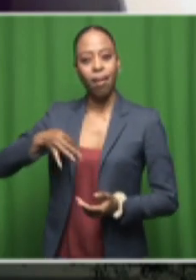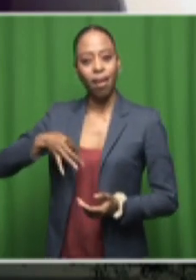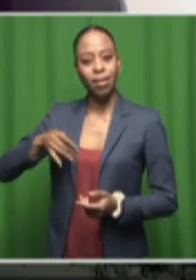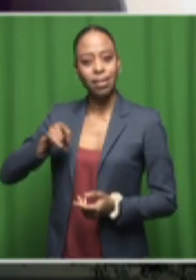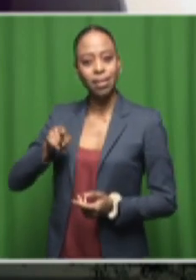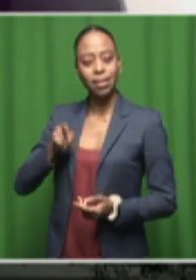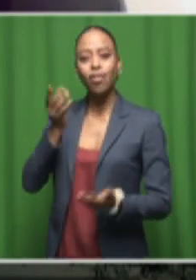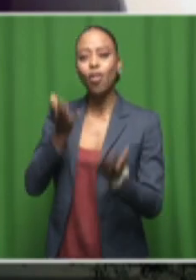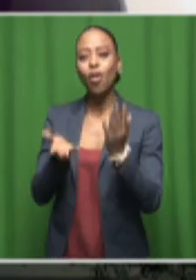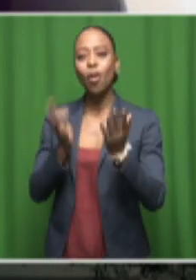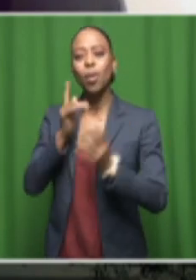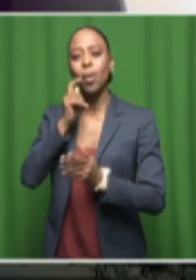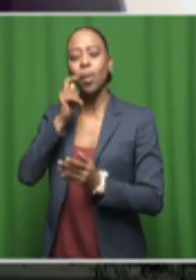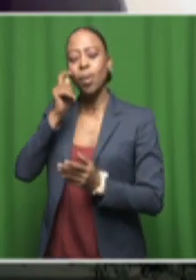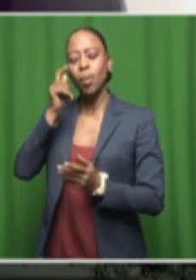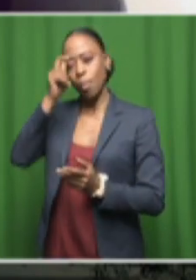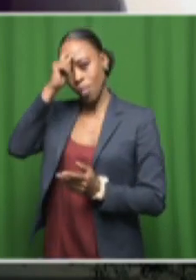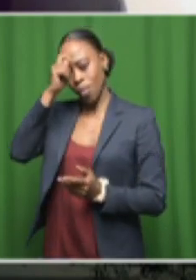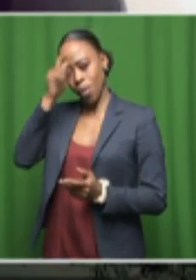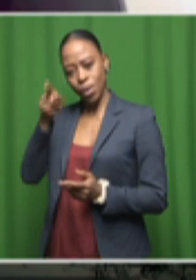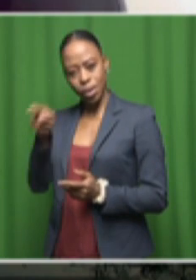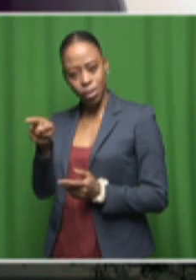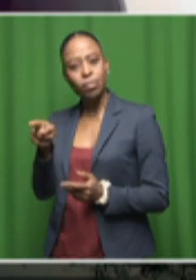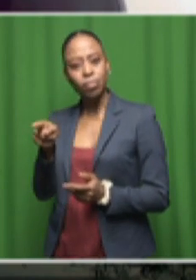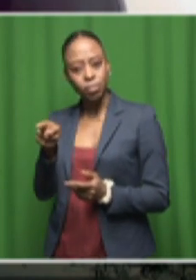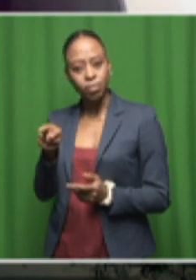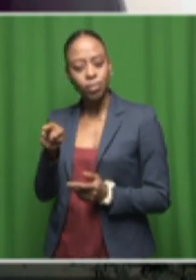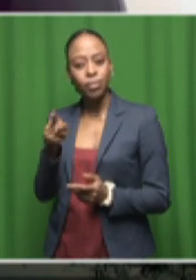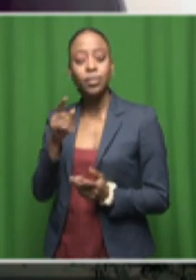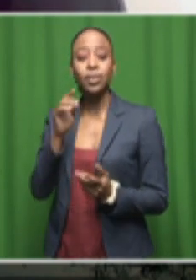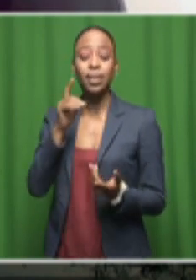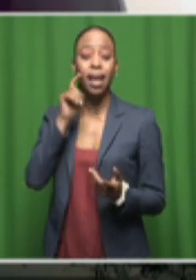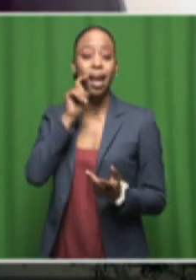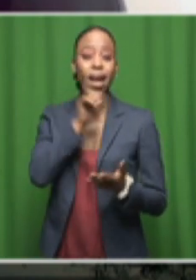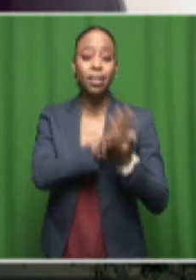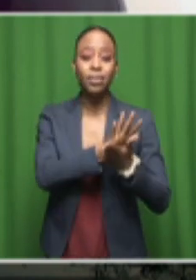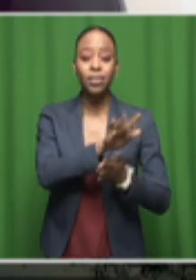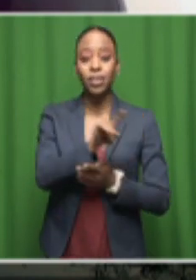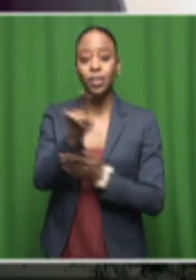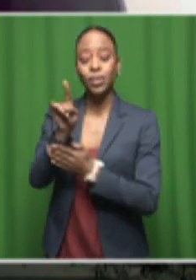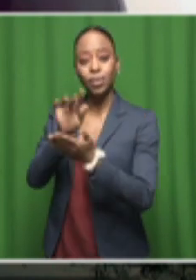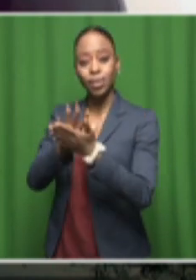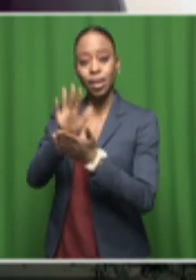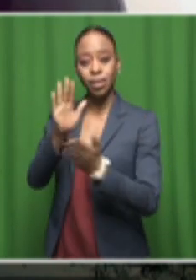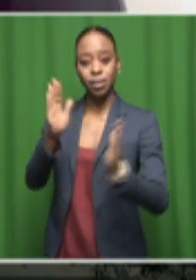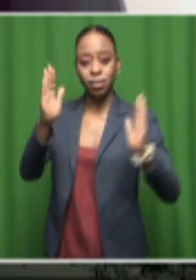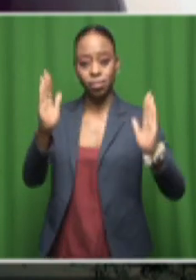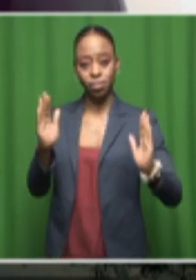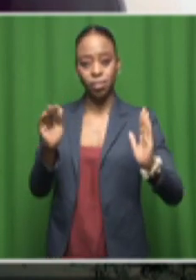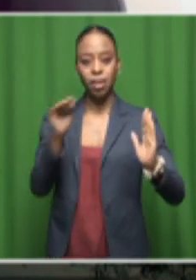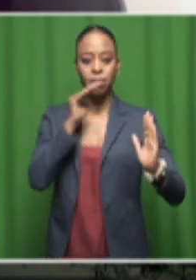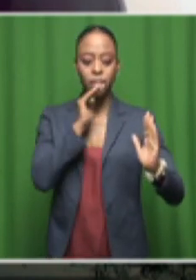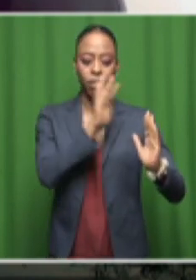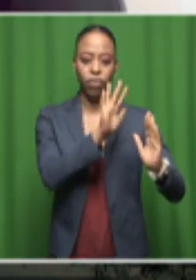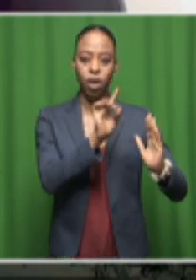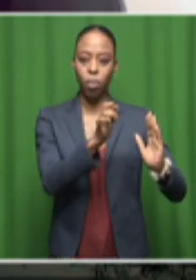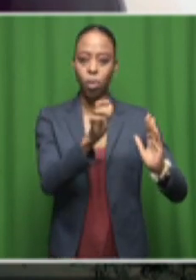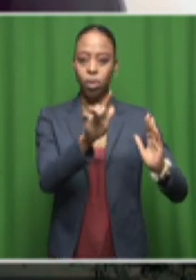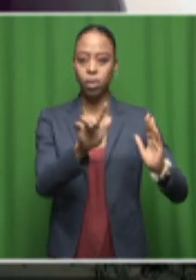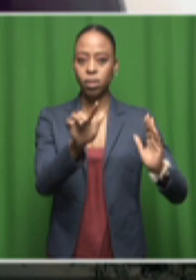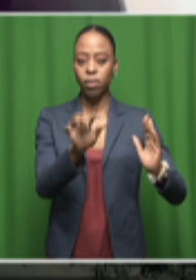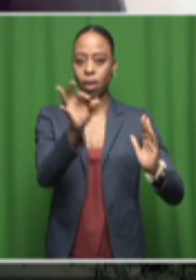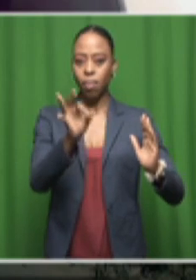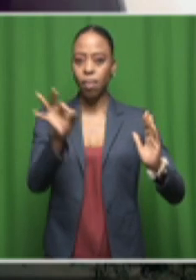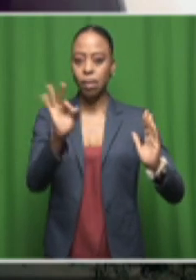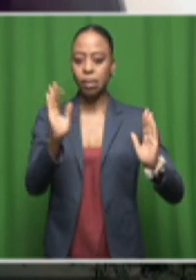compared to males. HIV prevalence in the age groups 15 to 19, it's 5.7% in